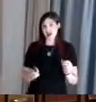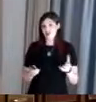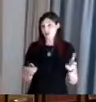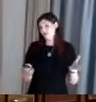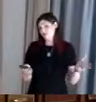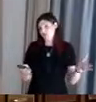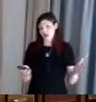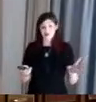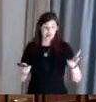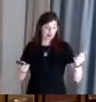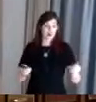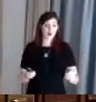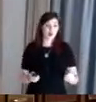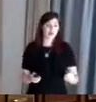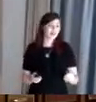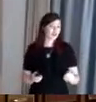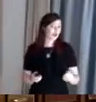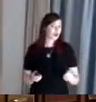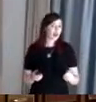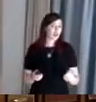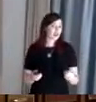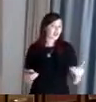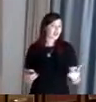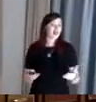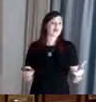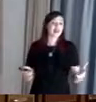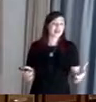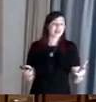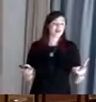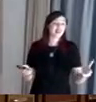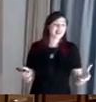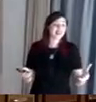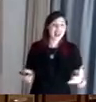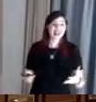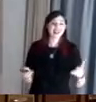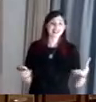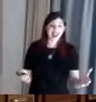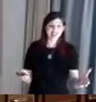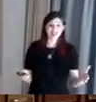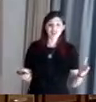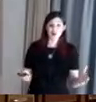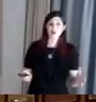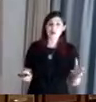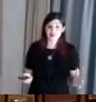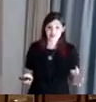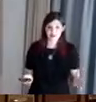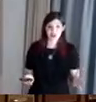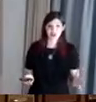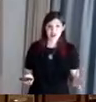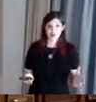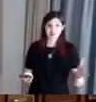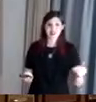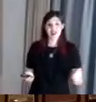that actually claimed that the people who created this crypto miner, they say they've invented an exciting new business